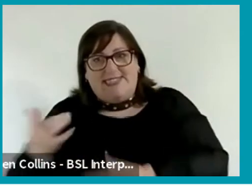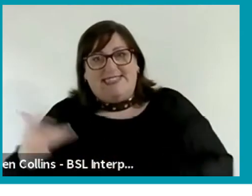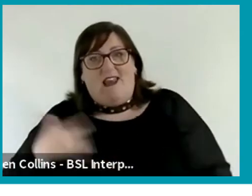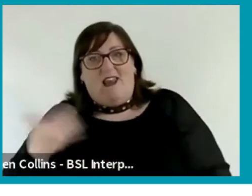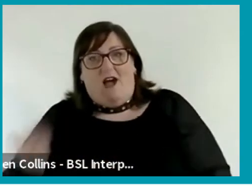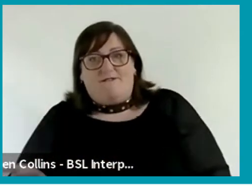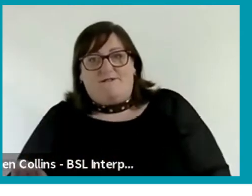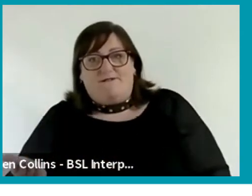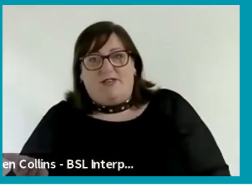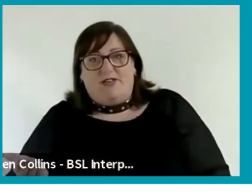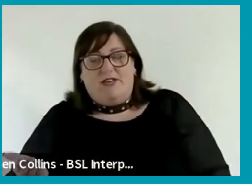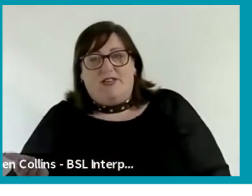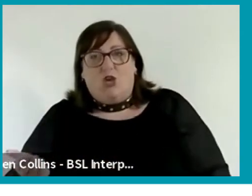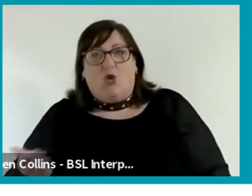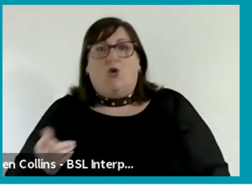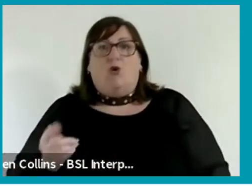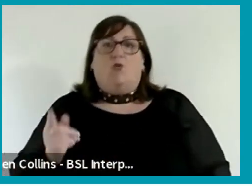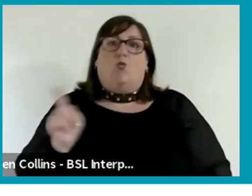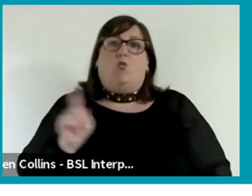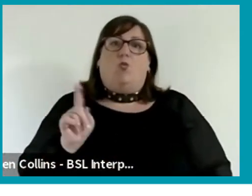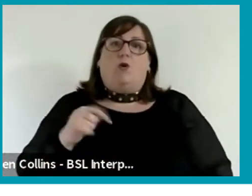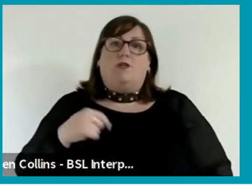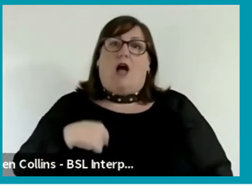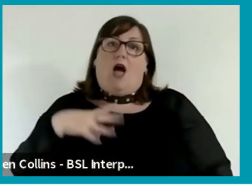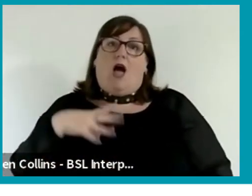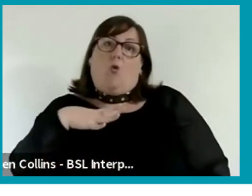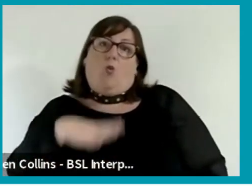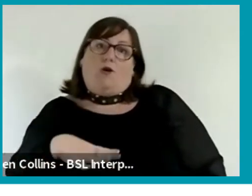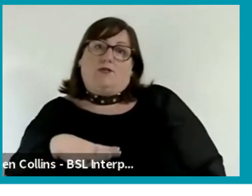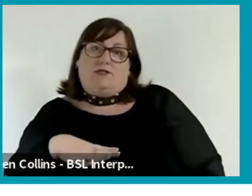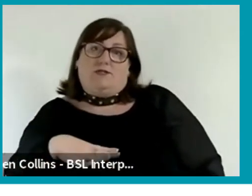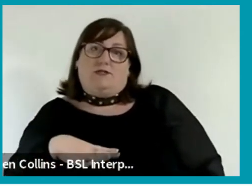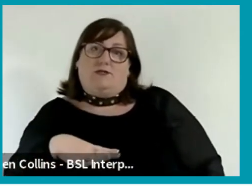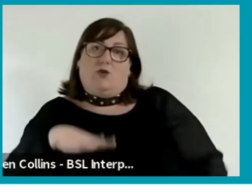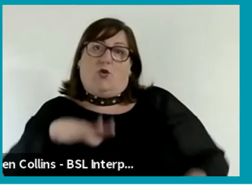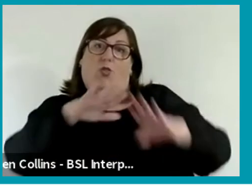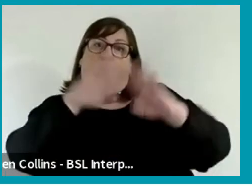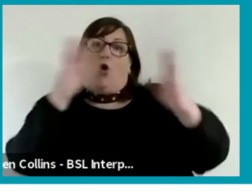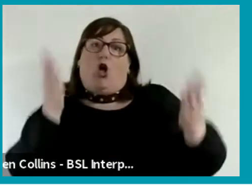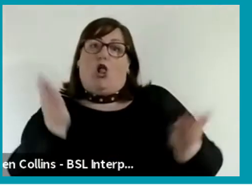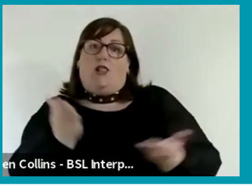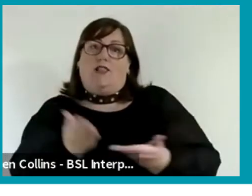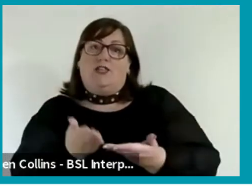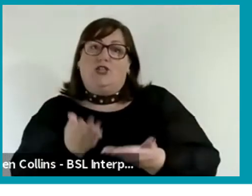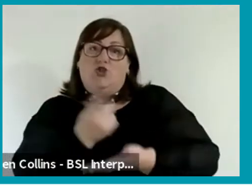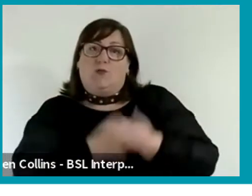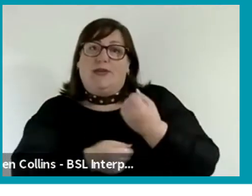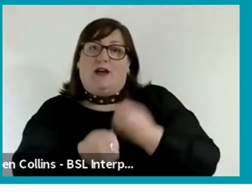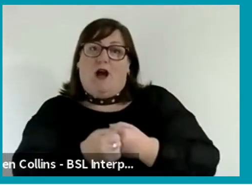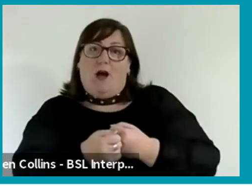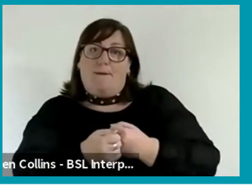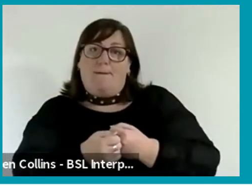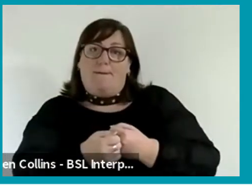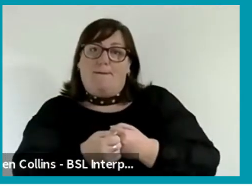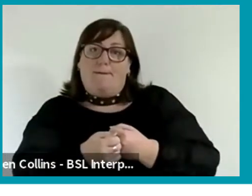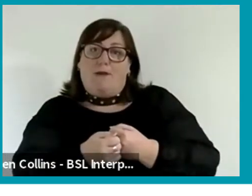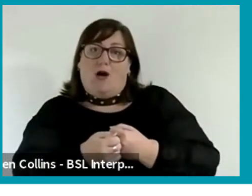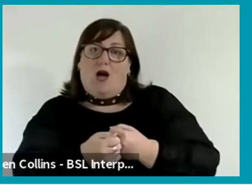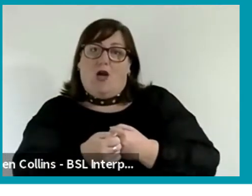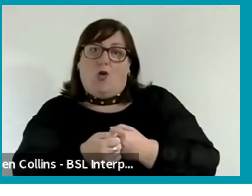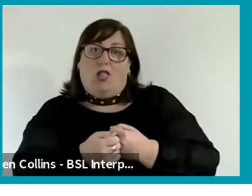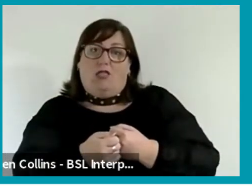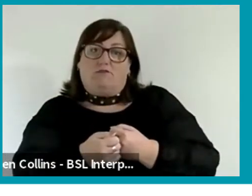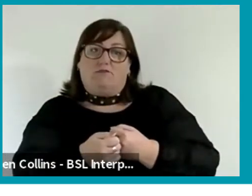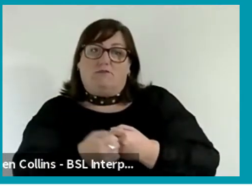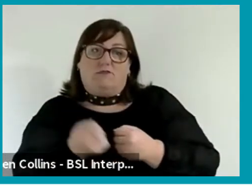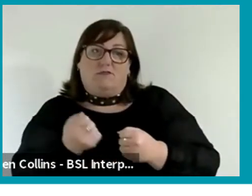the world should be, I will happily virtue signal and do that myself. So I've had that added bonus as well. Okay, thank